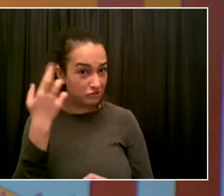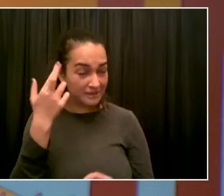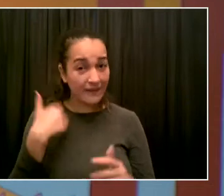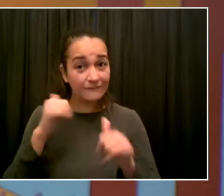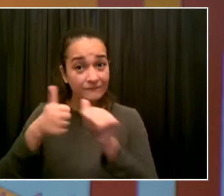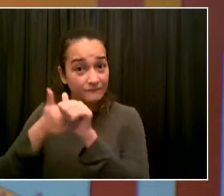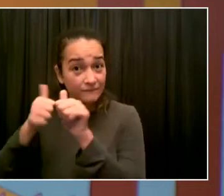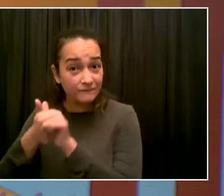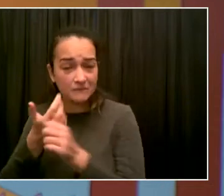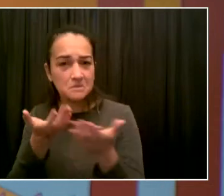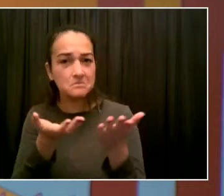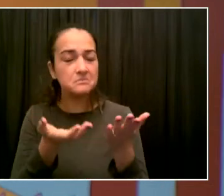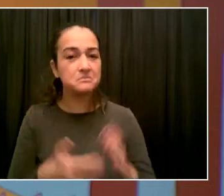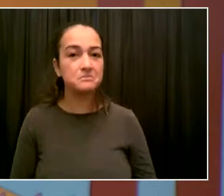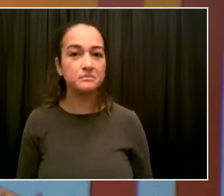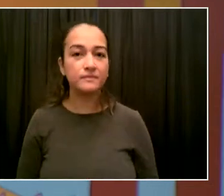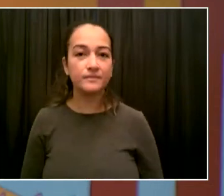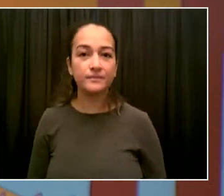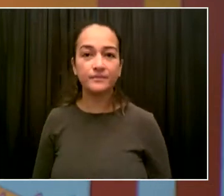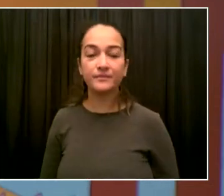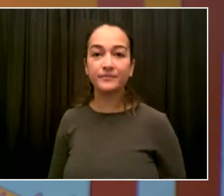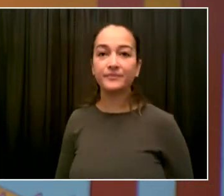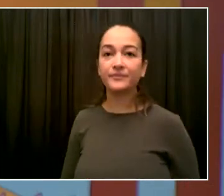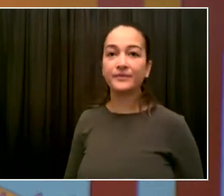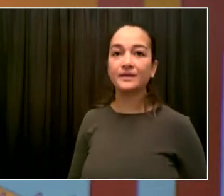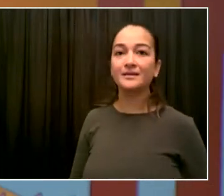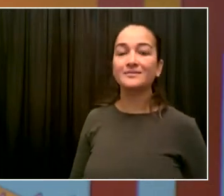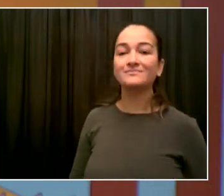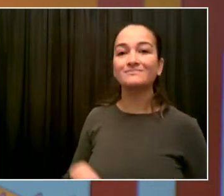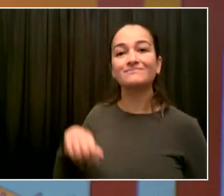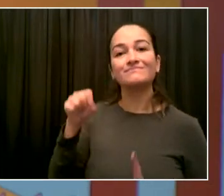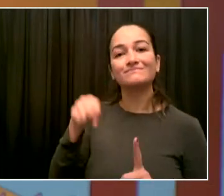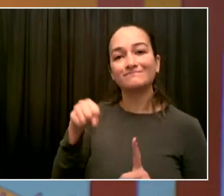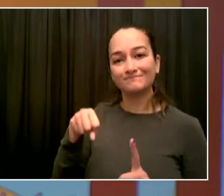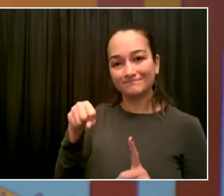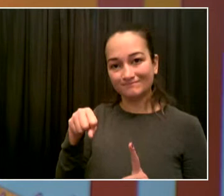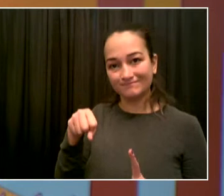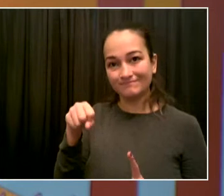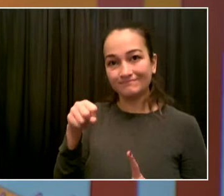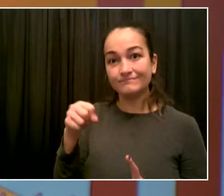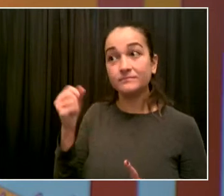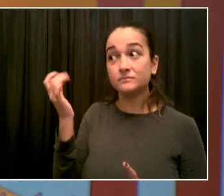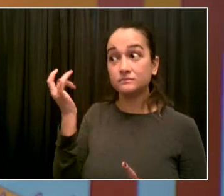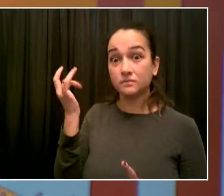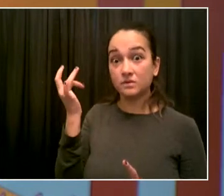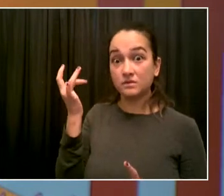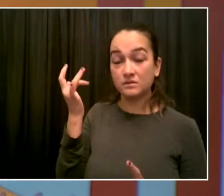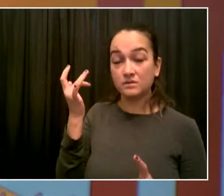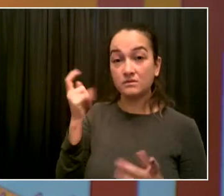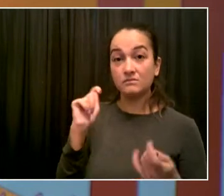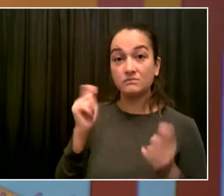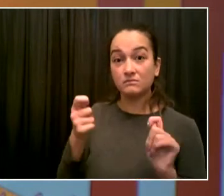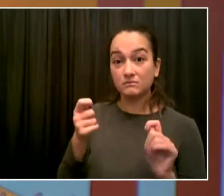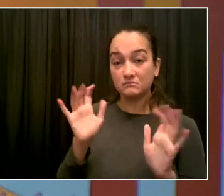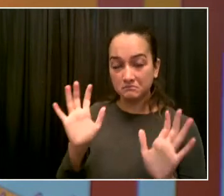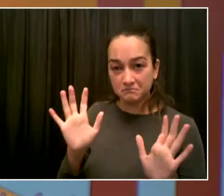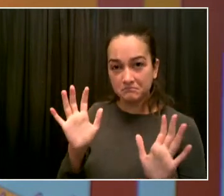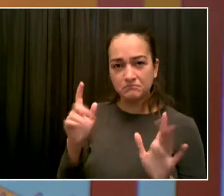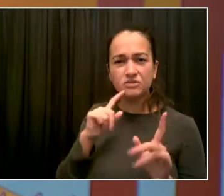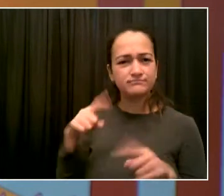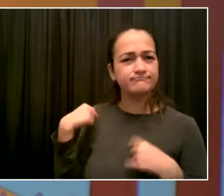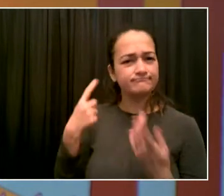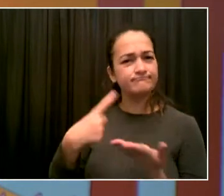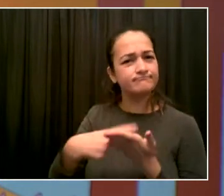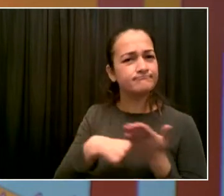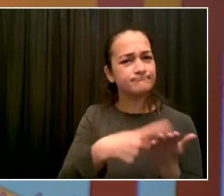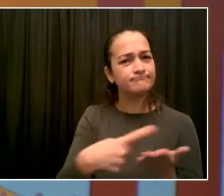going on for several weeks, but we wanted to see what happened in the first week of school. Came to the conclusion that to